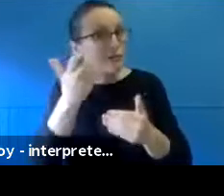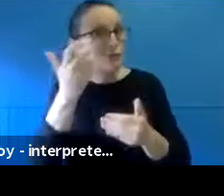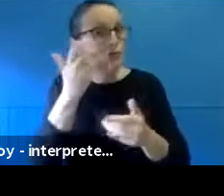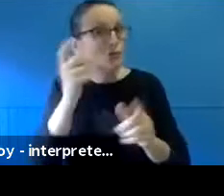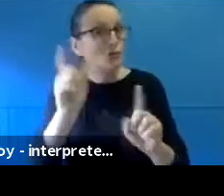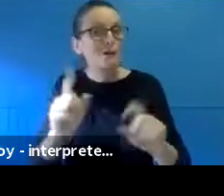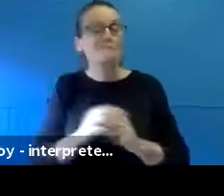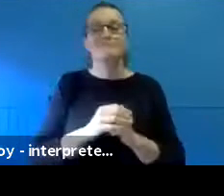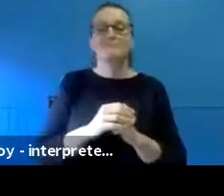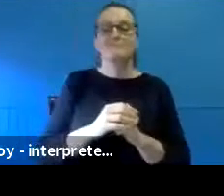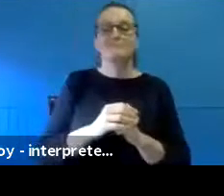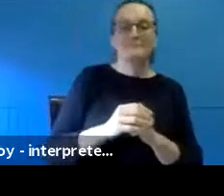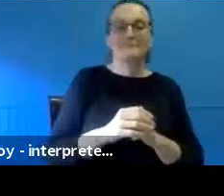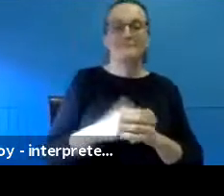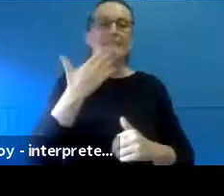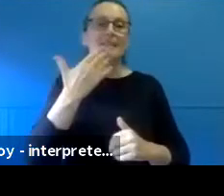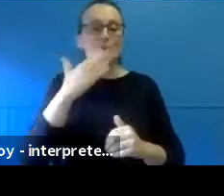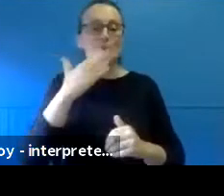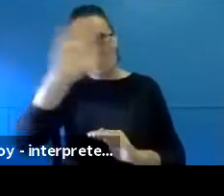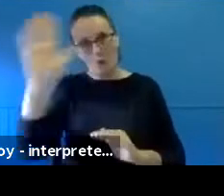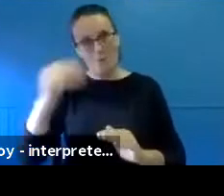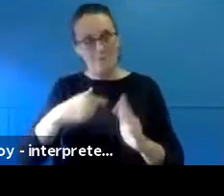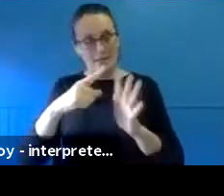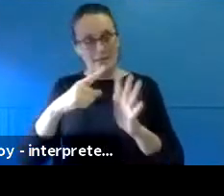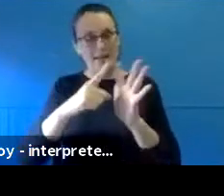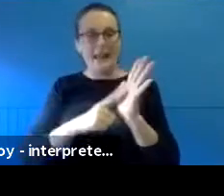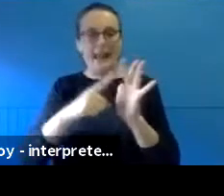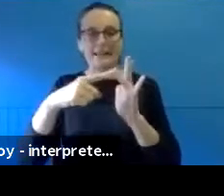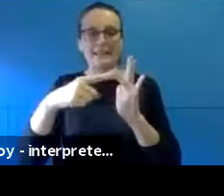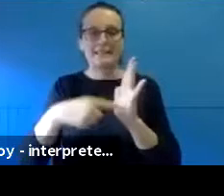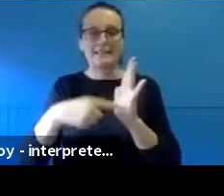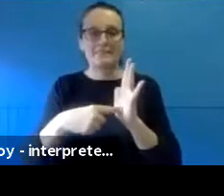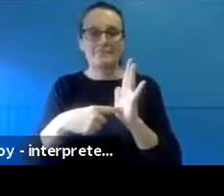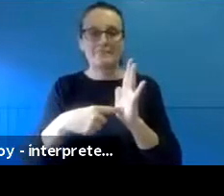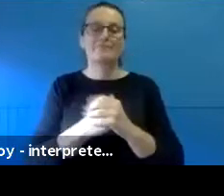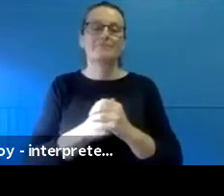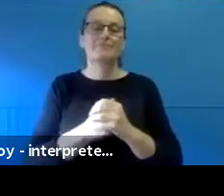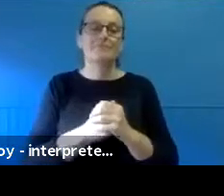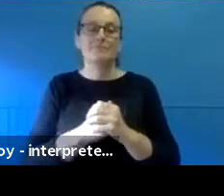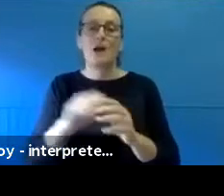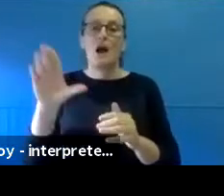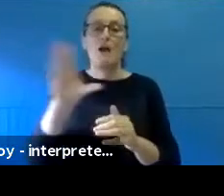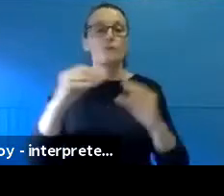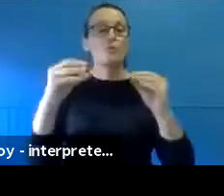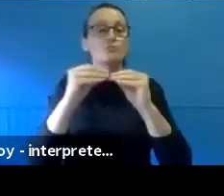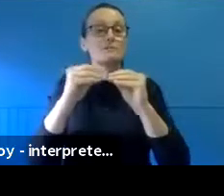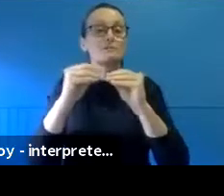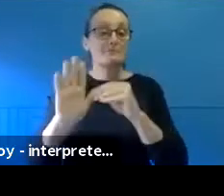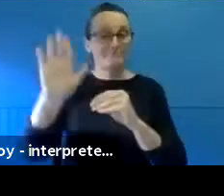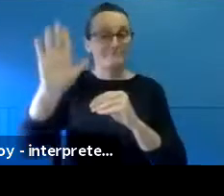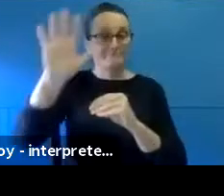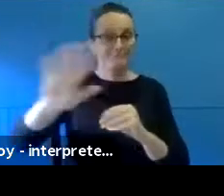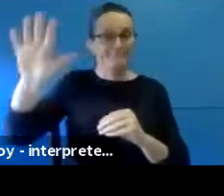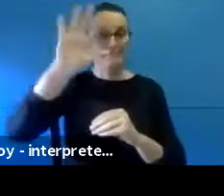Thanks, Celia. Hi everyone, I'm Elliot. I'm joining from Turrbal Yuggera up in Brisbane. I'm